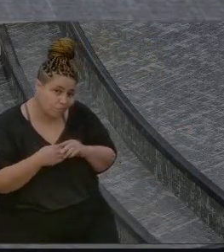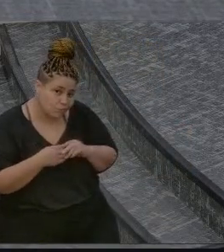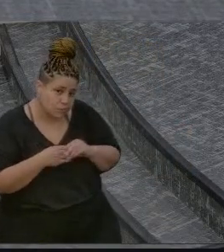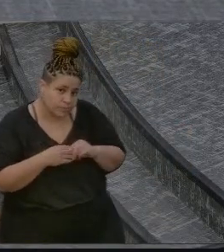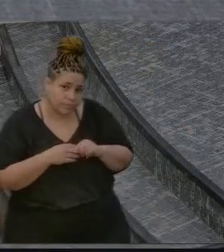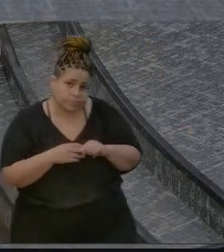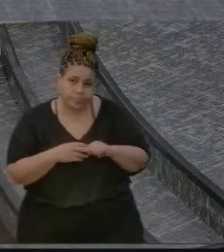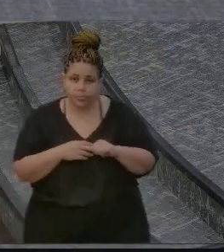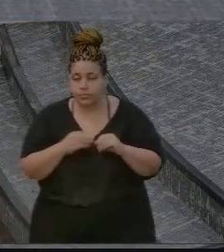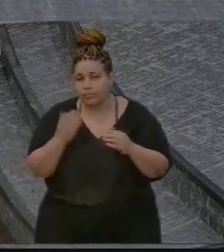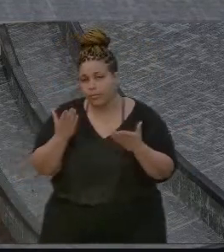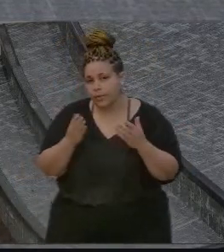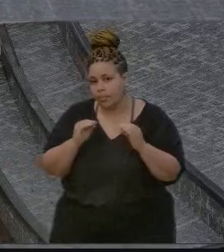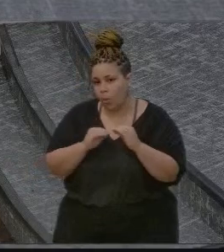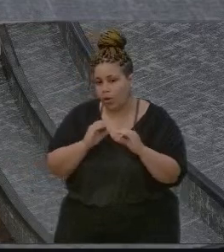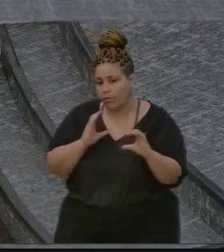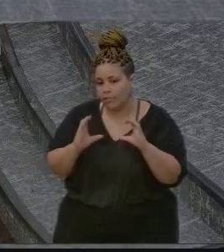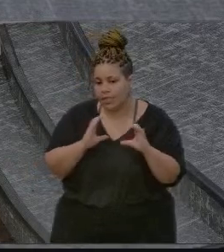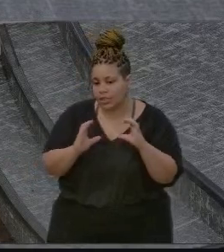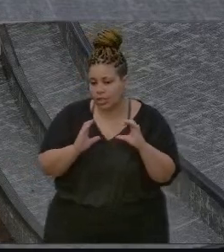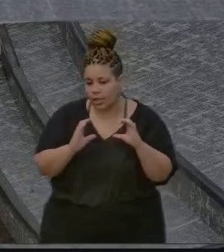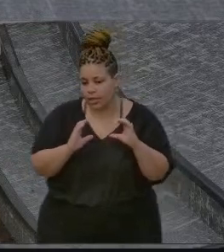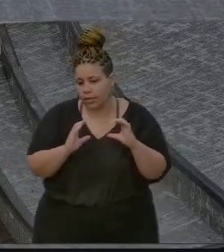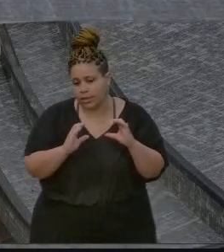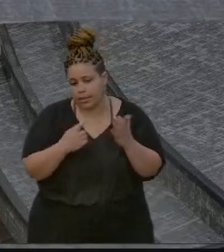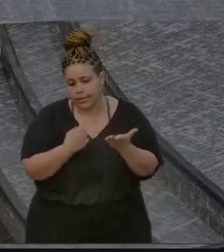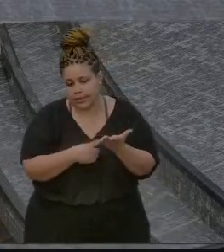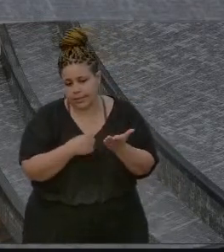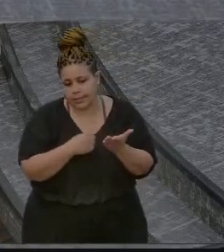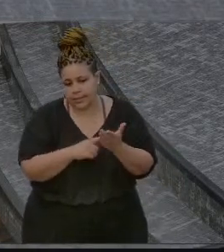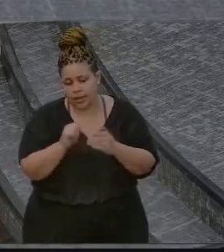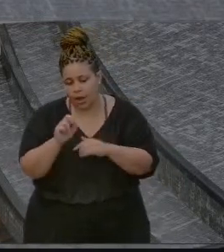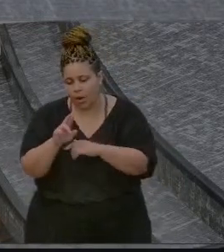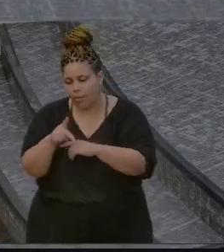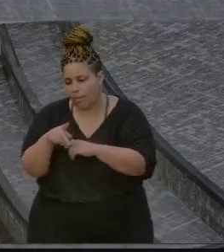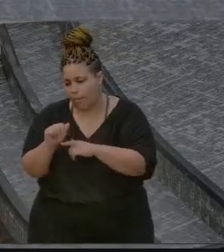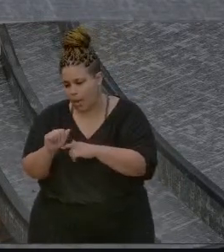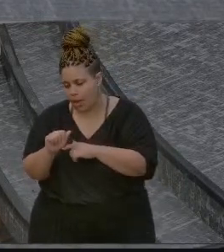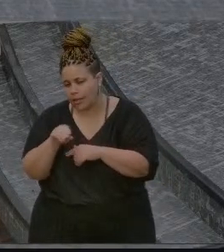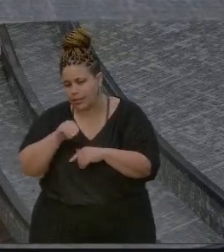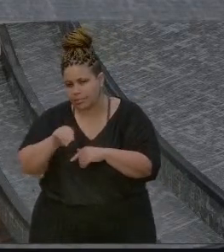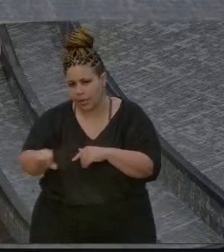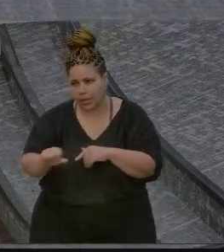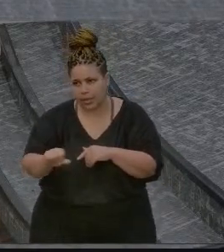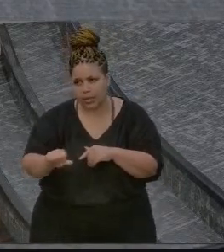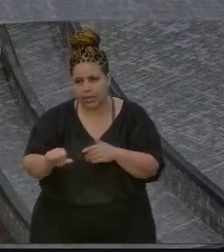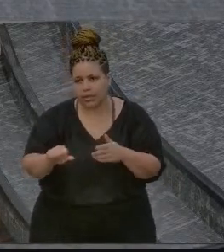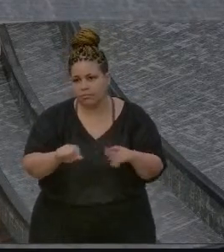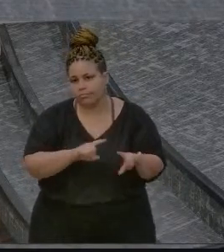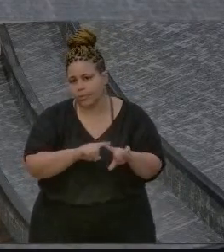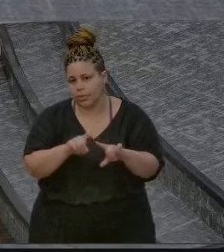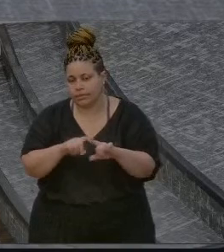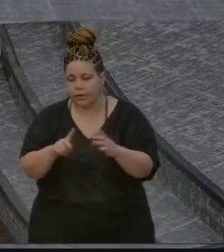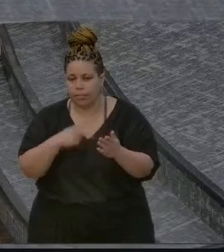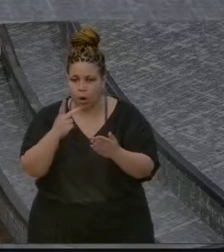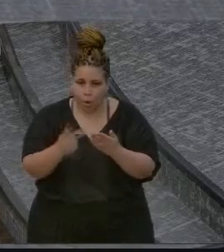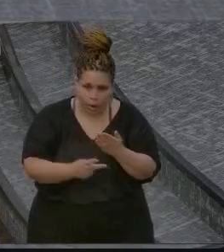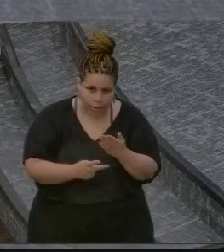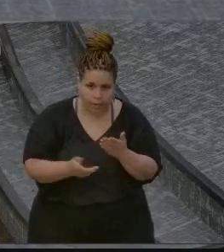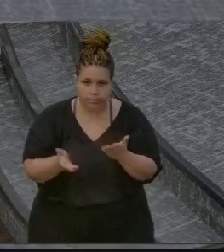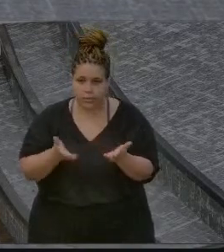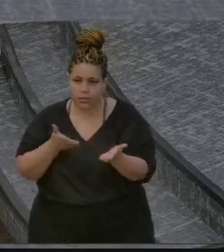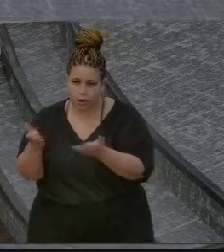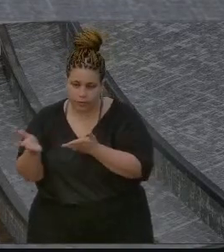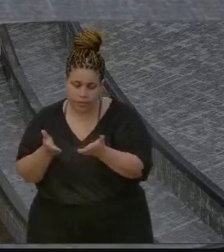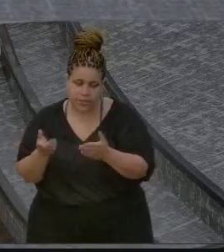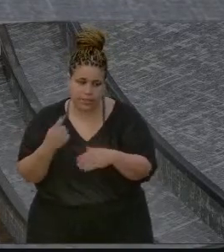conversation around our ARPA spending, specifically on programs and services that we funded,